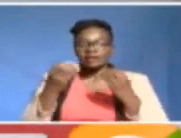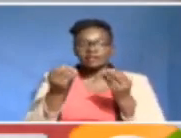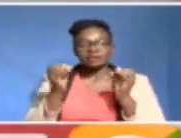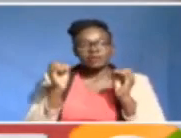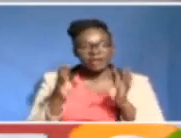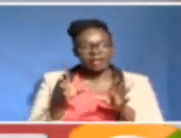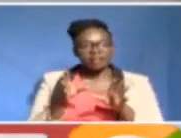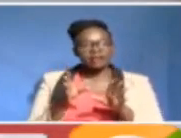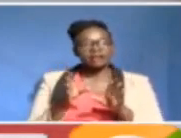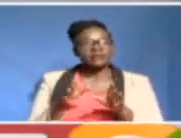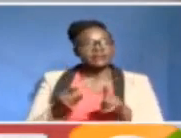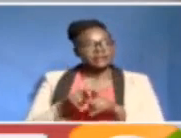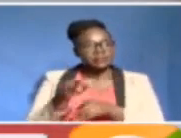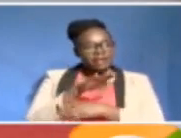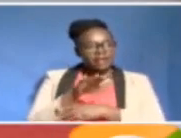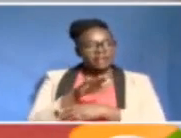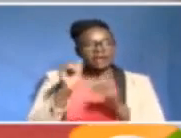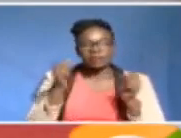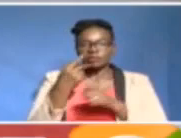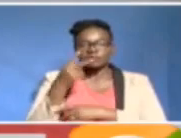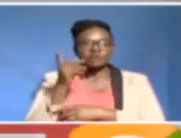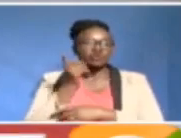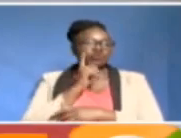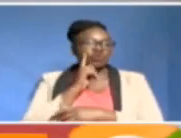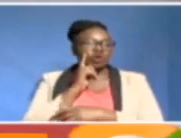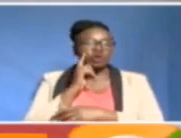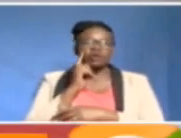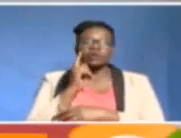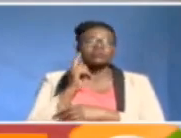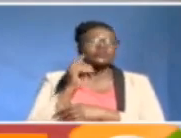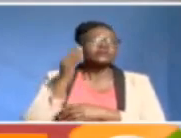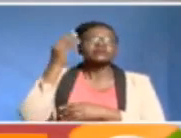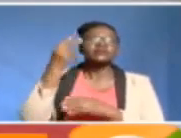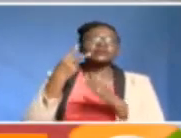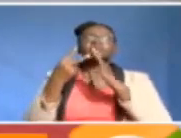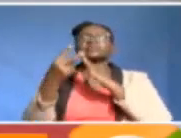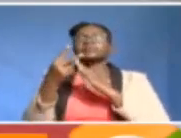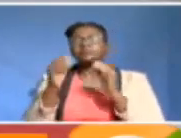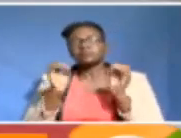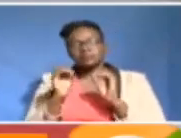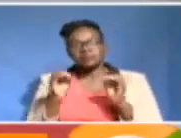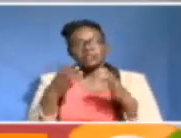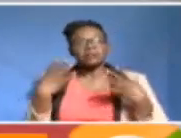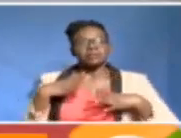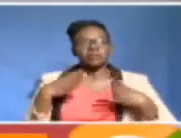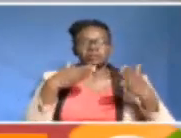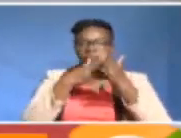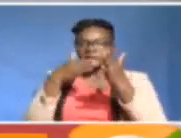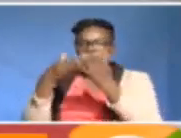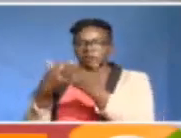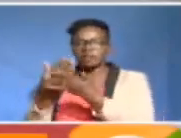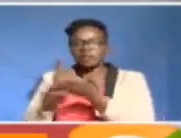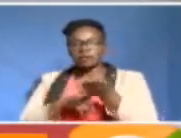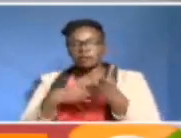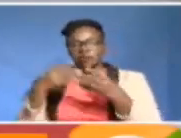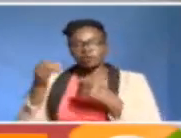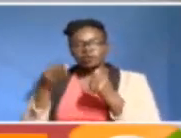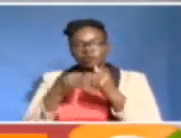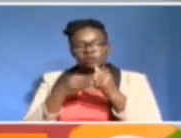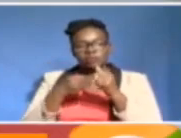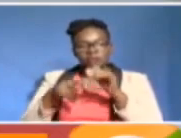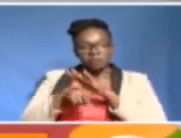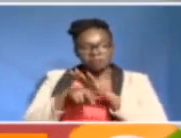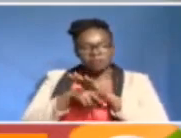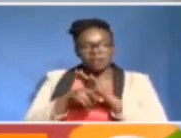no, you can't see tomorrow. Like, people just shut it for you. Like, you go to Kibera Primary, you go back